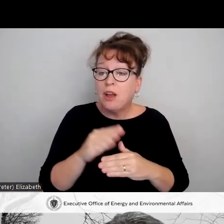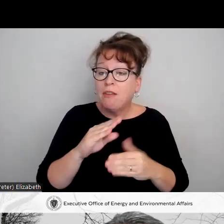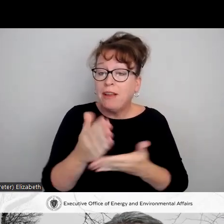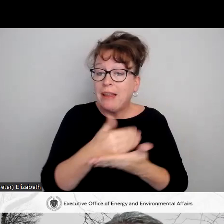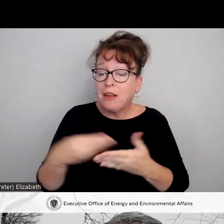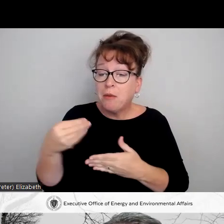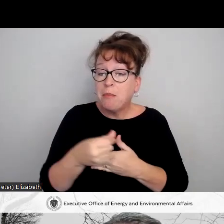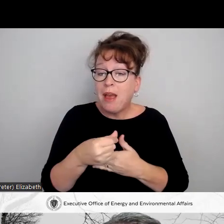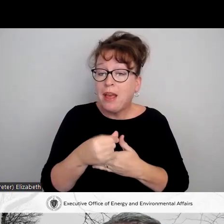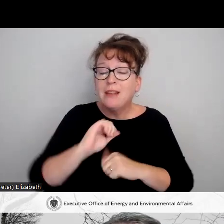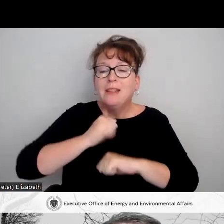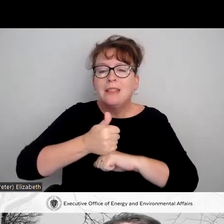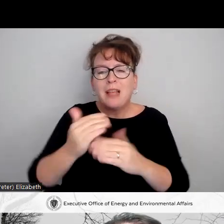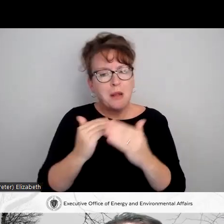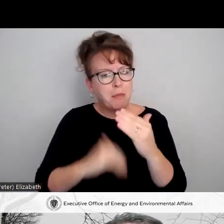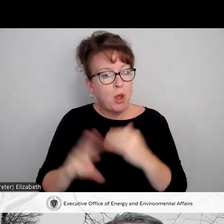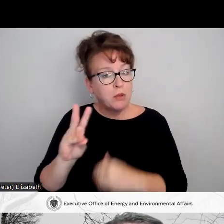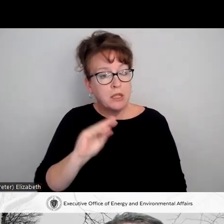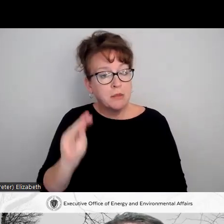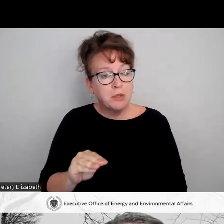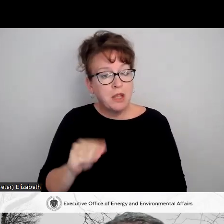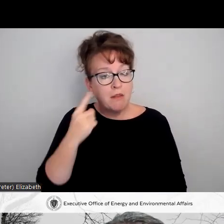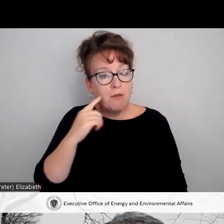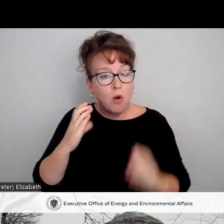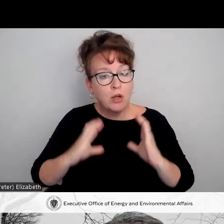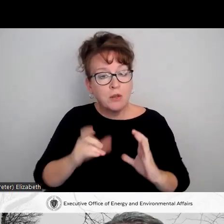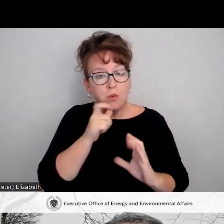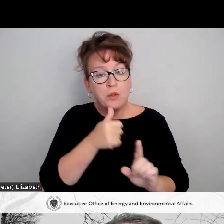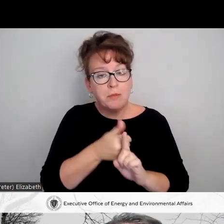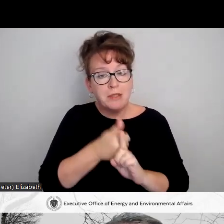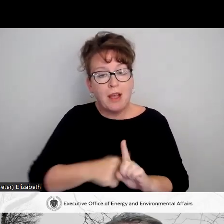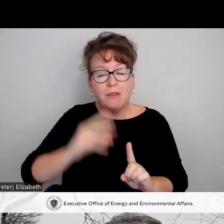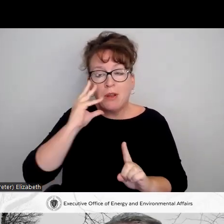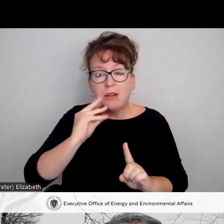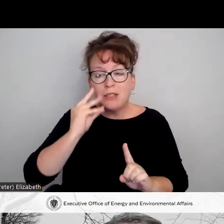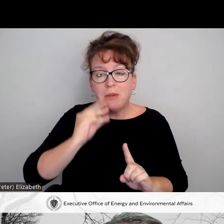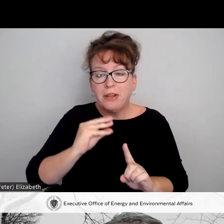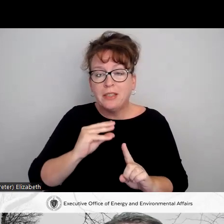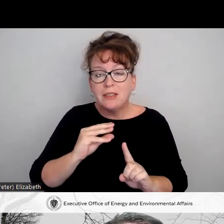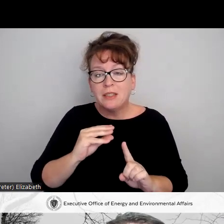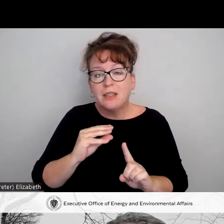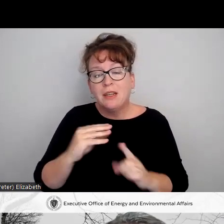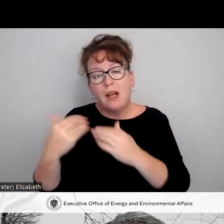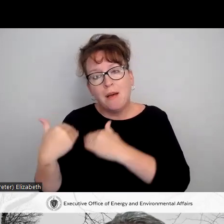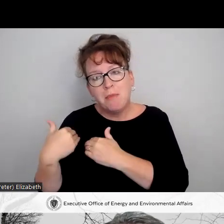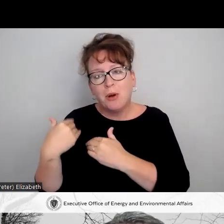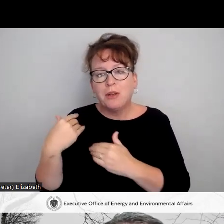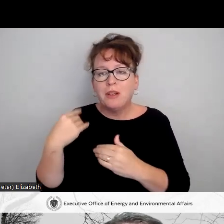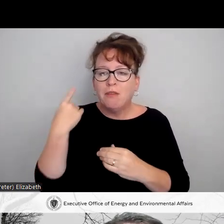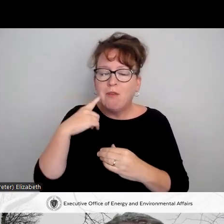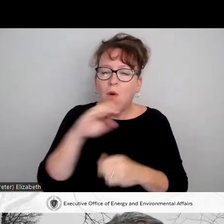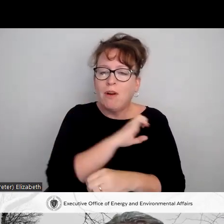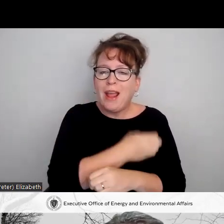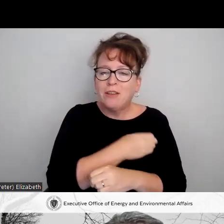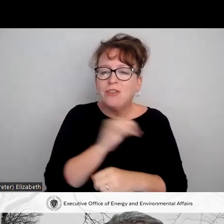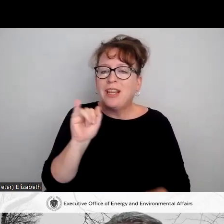below 6%, for example, for customers who are experiencing a disproportionate burden of energy infrastructure